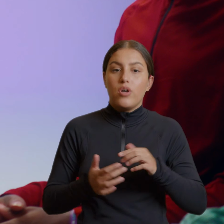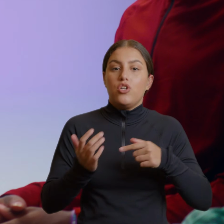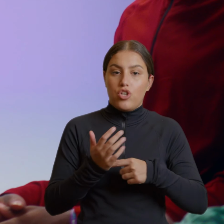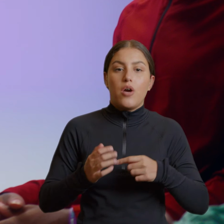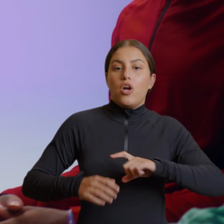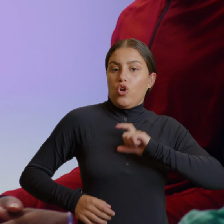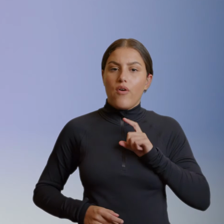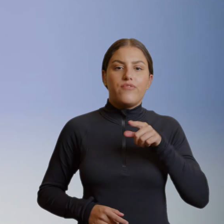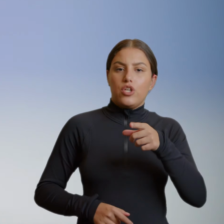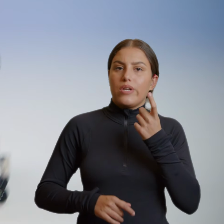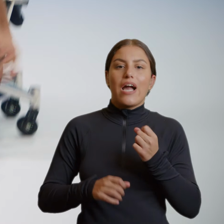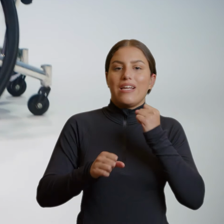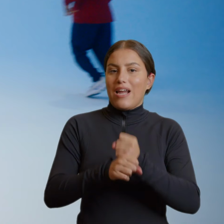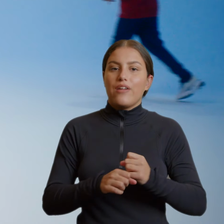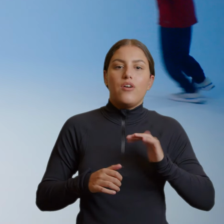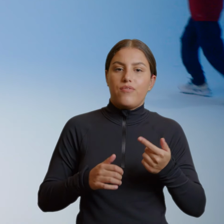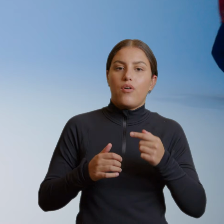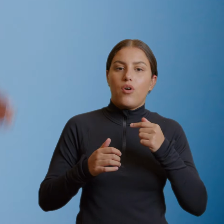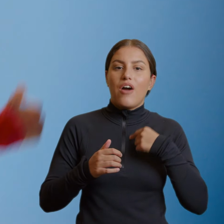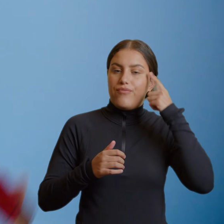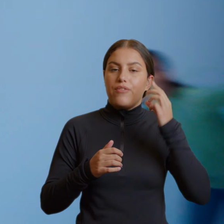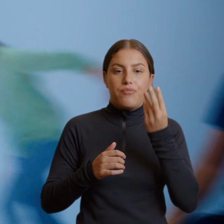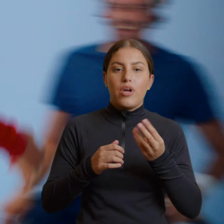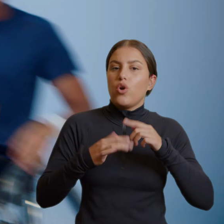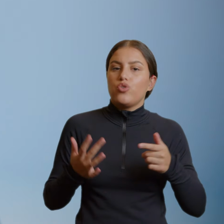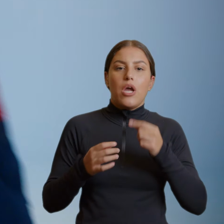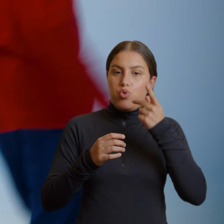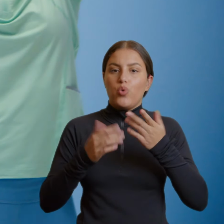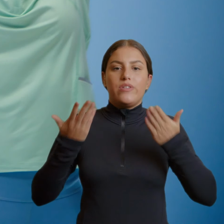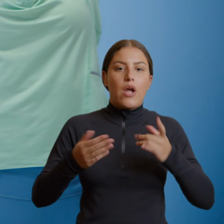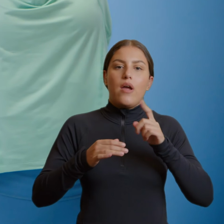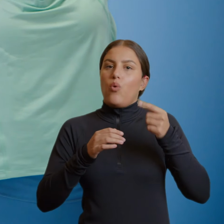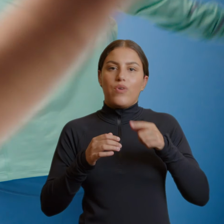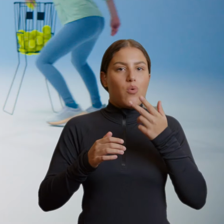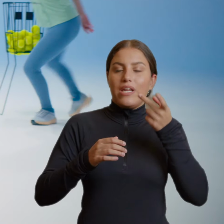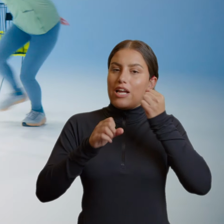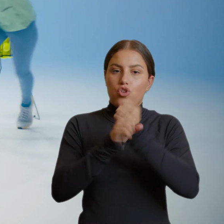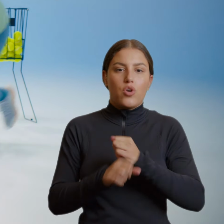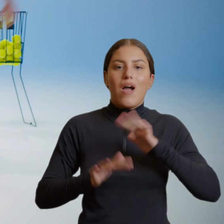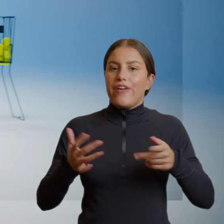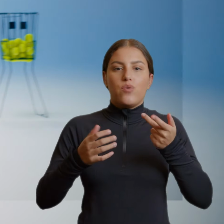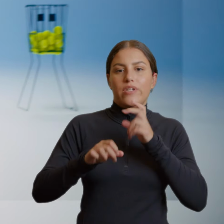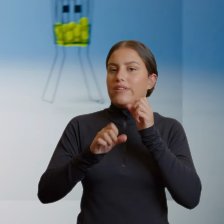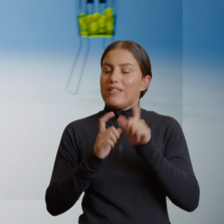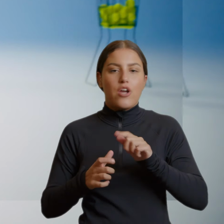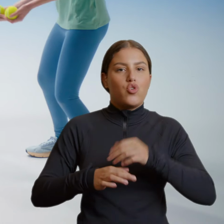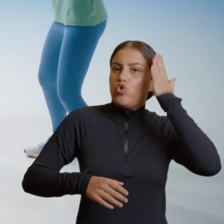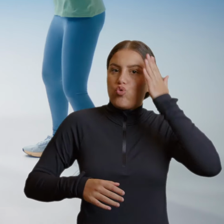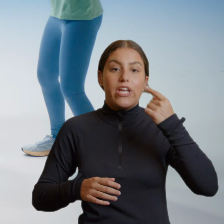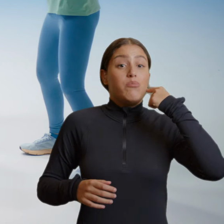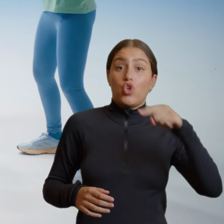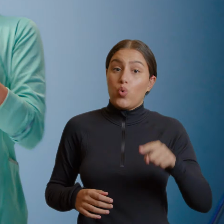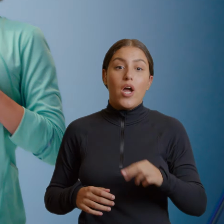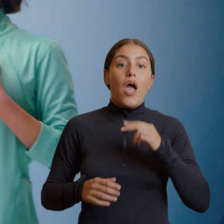Did you have fun today? Of course we did. I think sport is hugely important in terms of the amount of